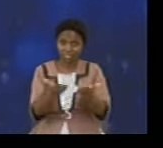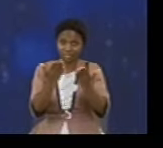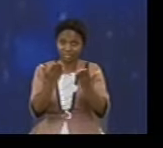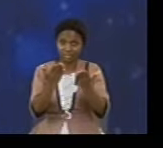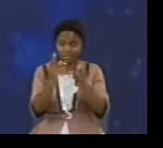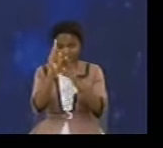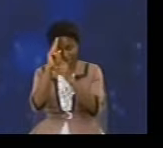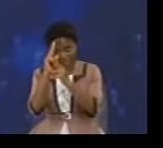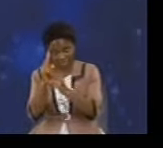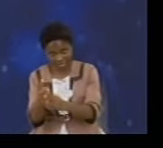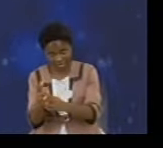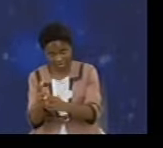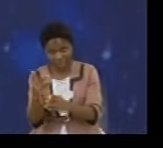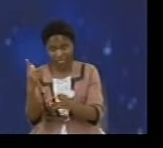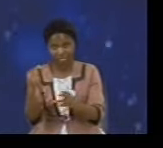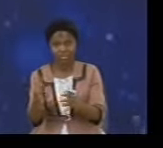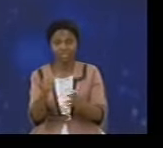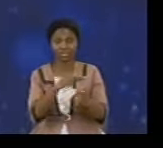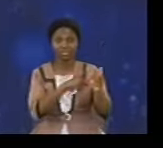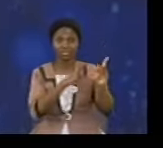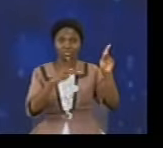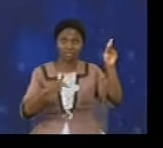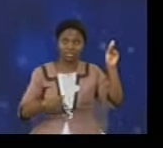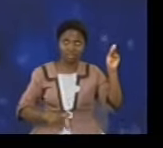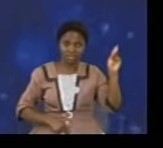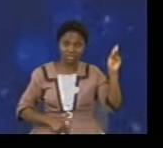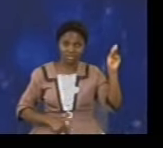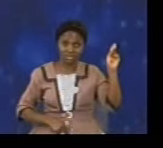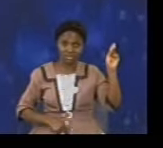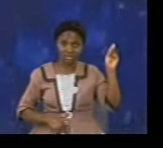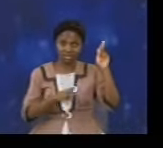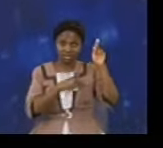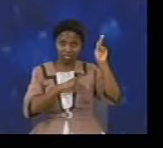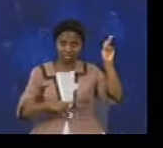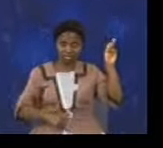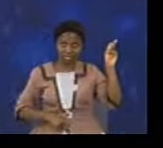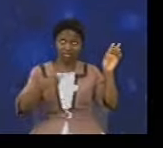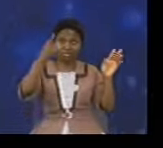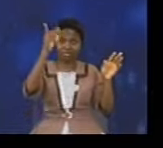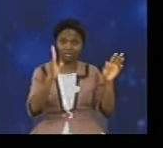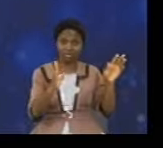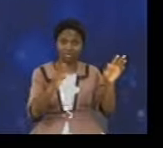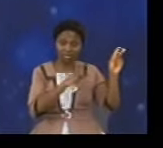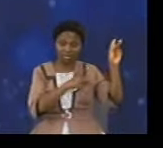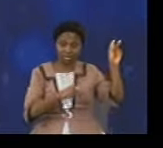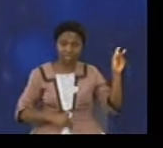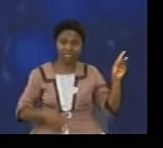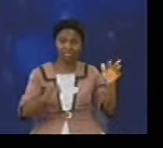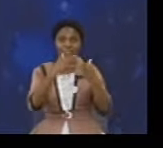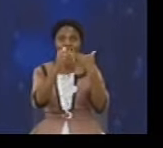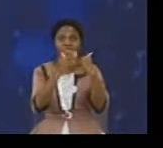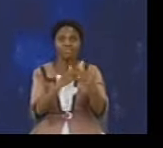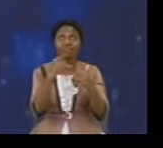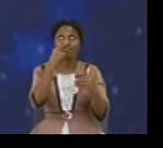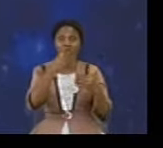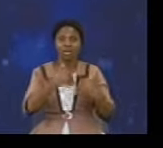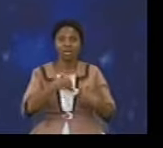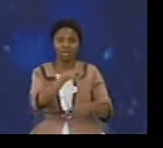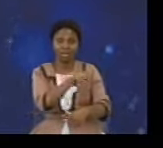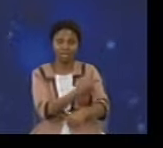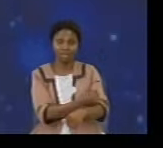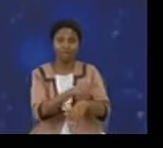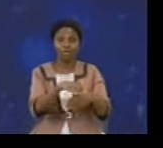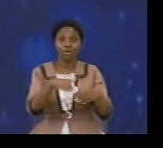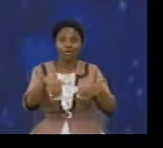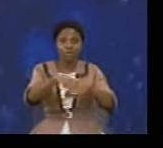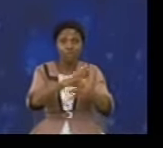honor the King, capital King, the King of heaven, who has authority over all the